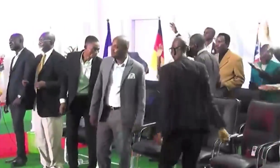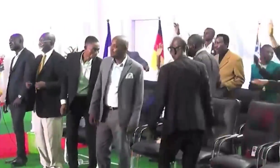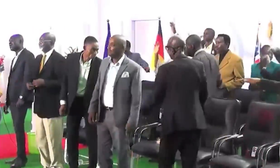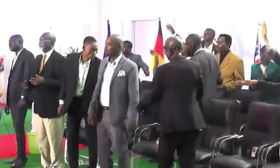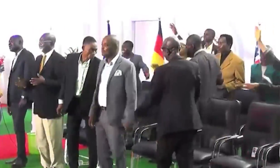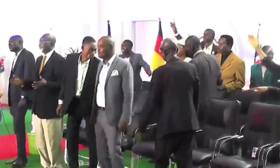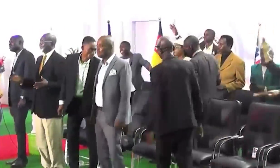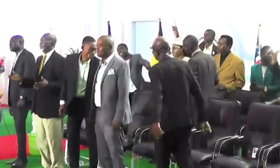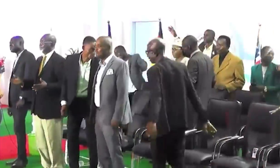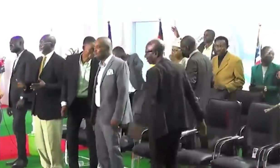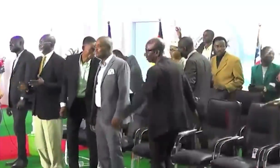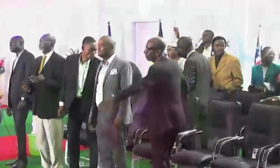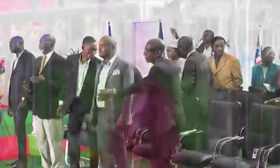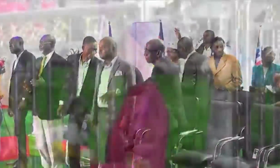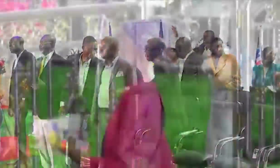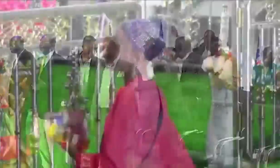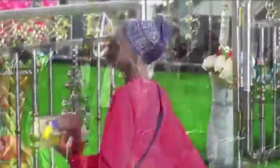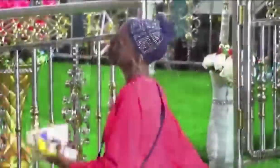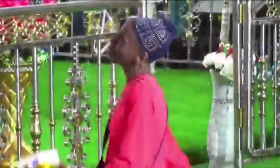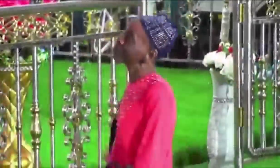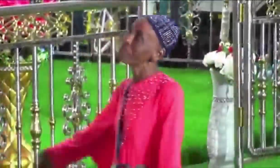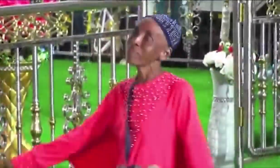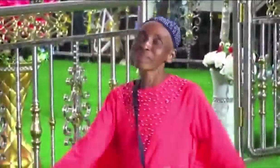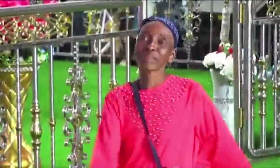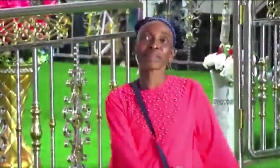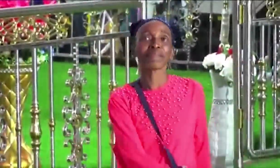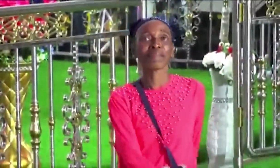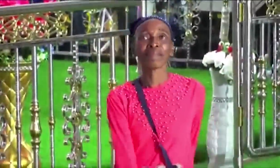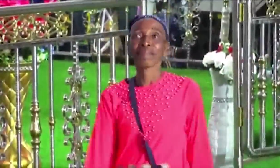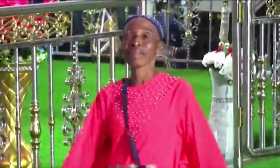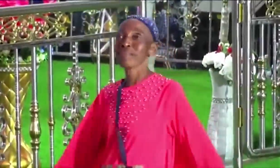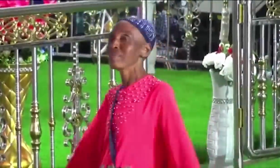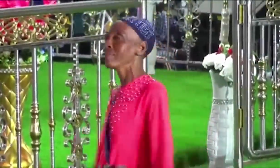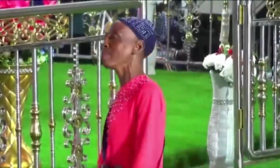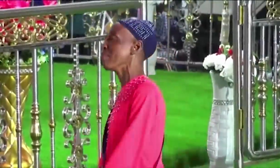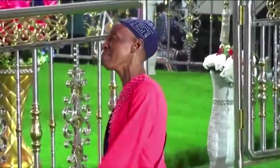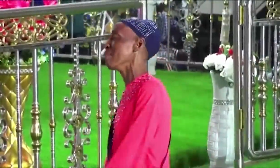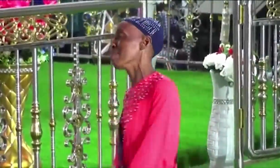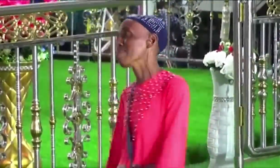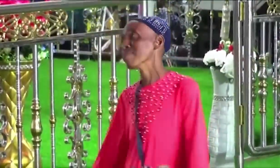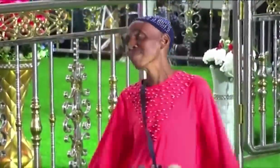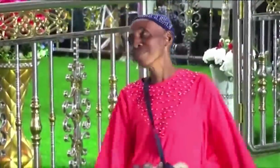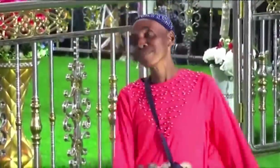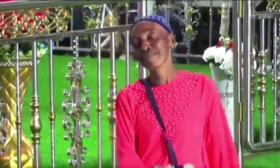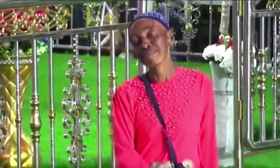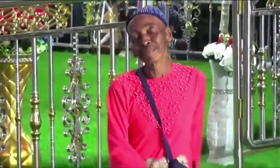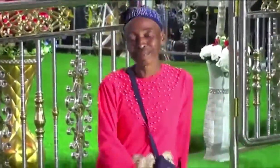Ever be better.